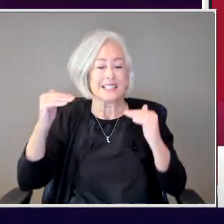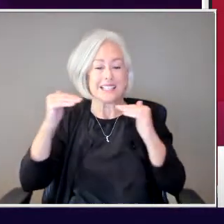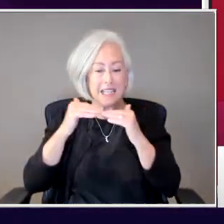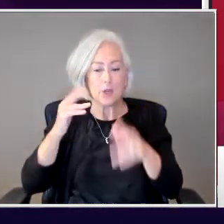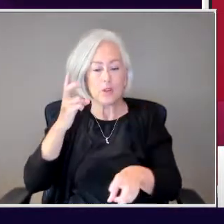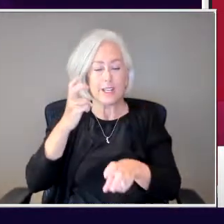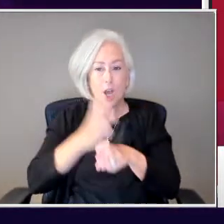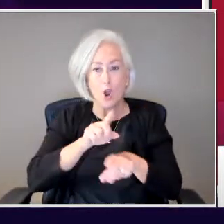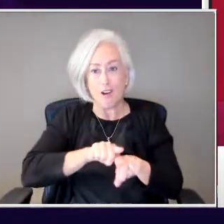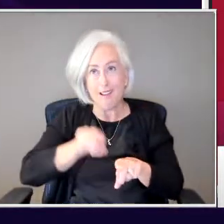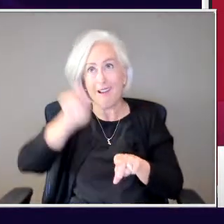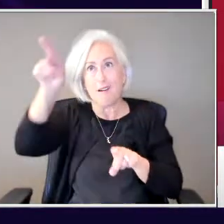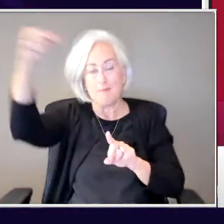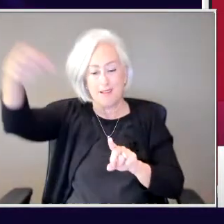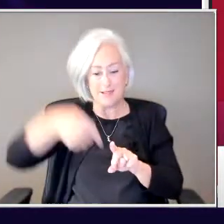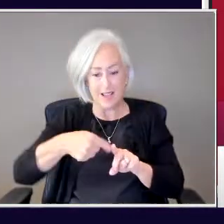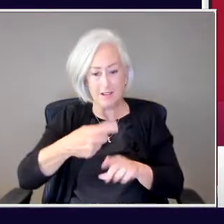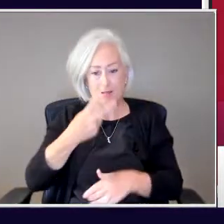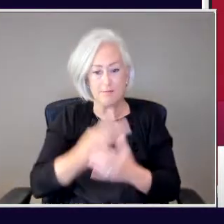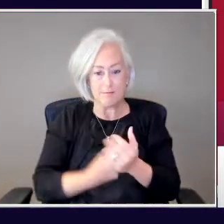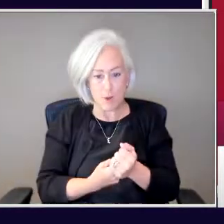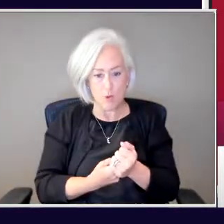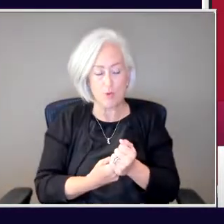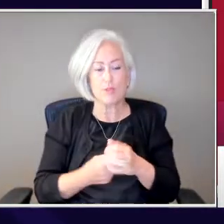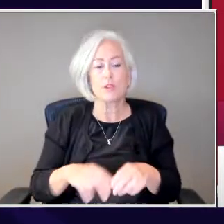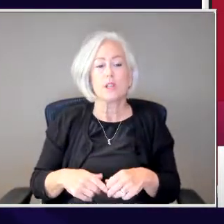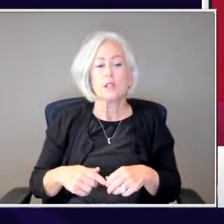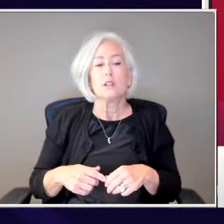So these hiking poles. So I'm doing all this, and